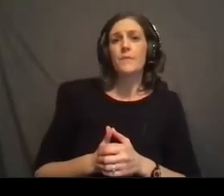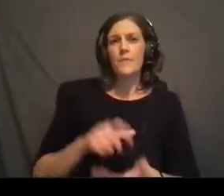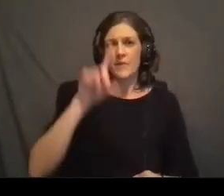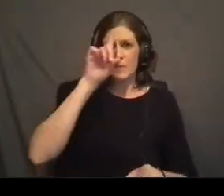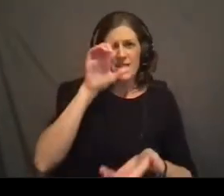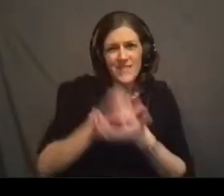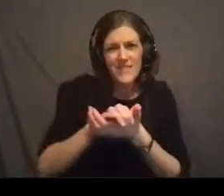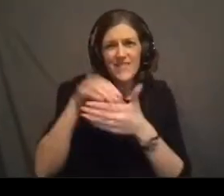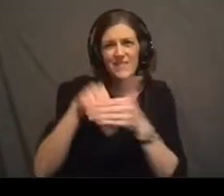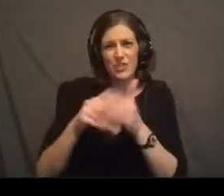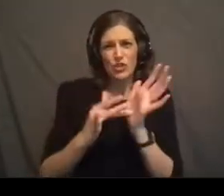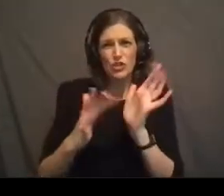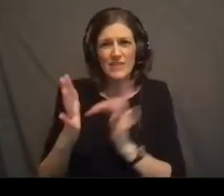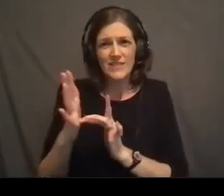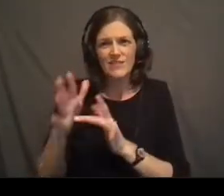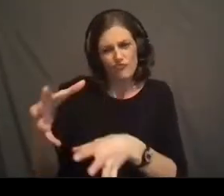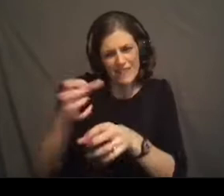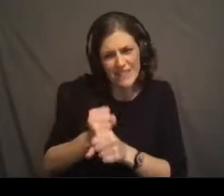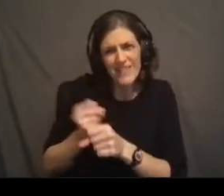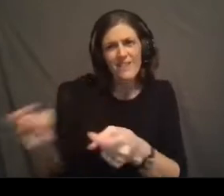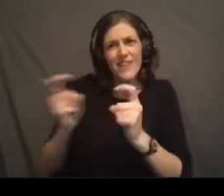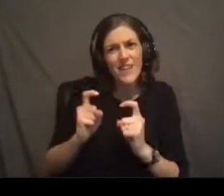Believe on Jesus. Receive the gift.